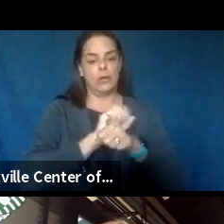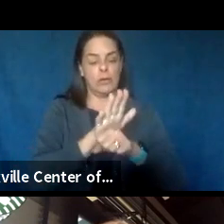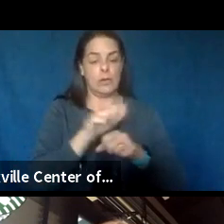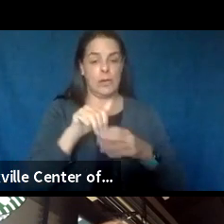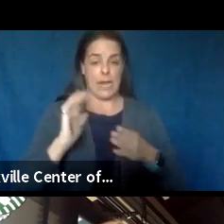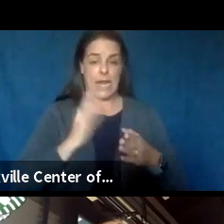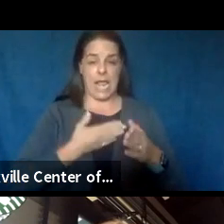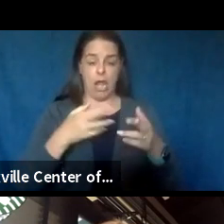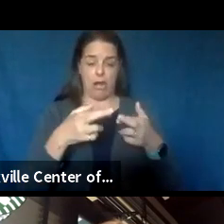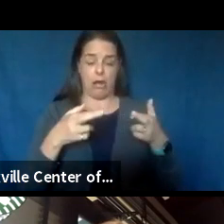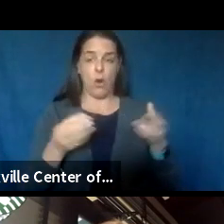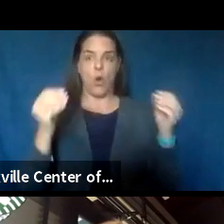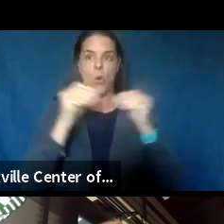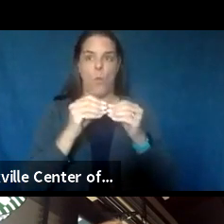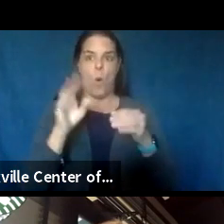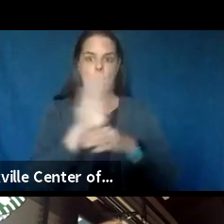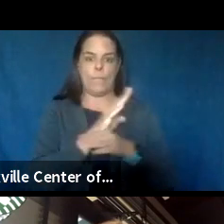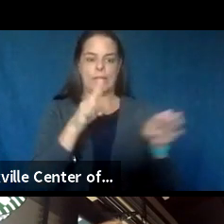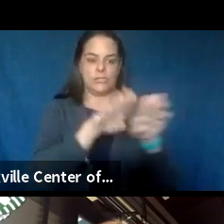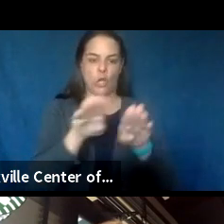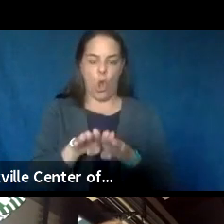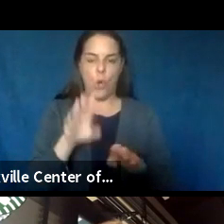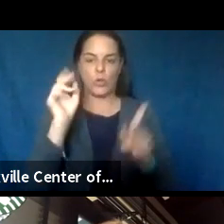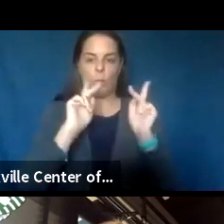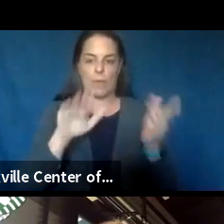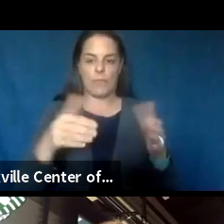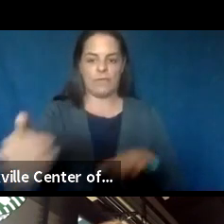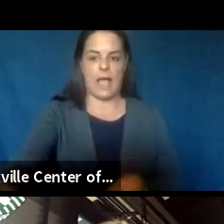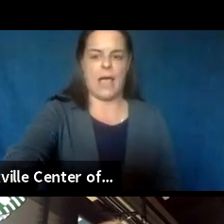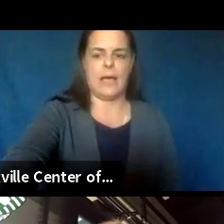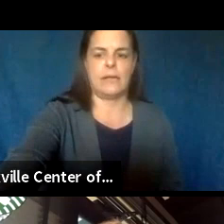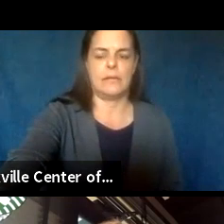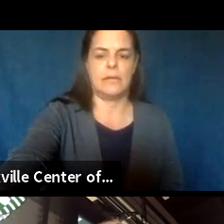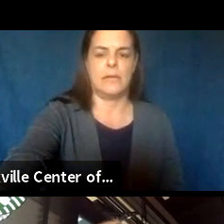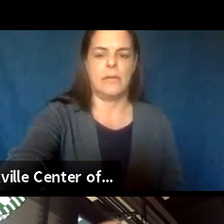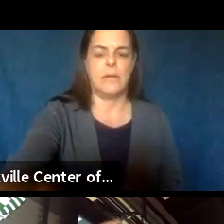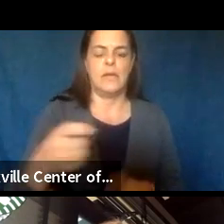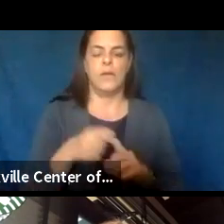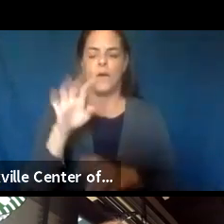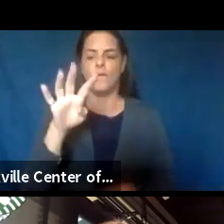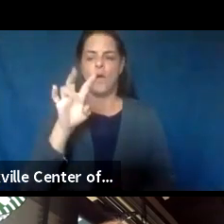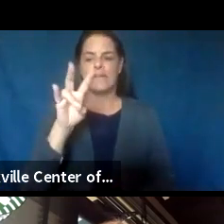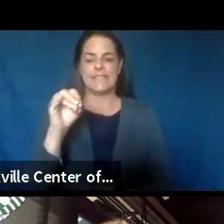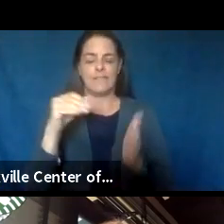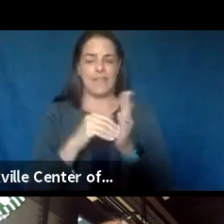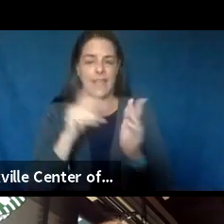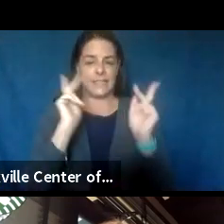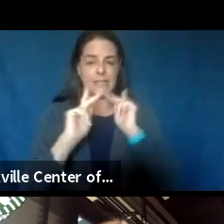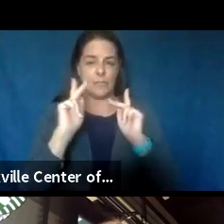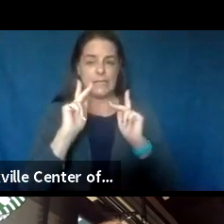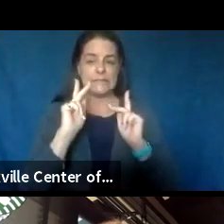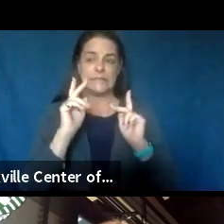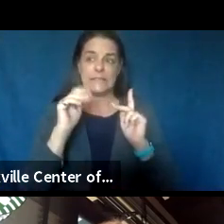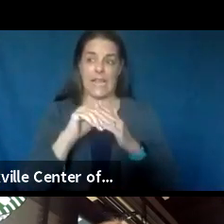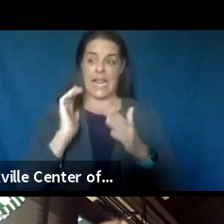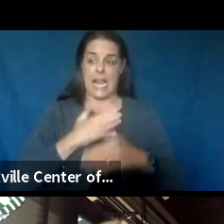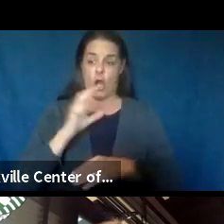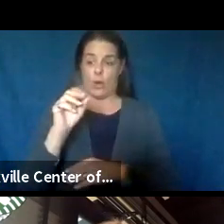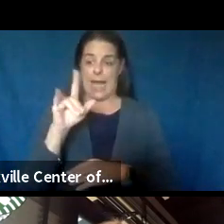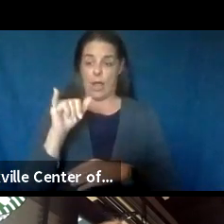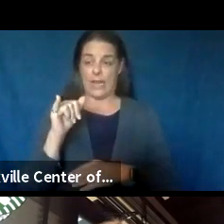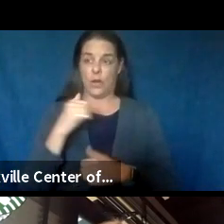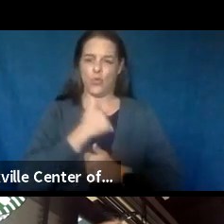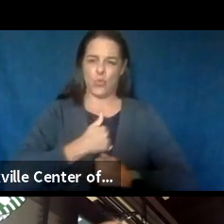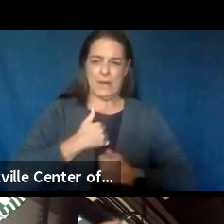businesses have been shuttered than people have died. Out of 470,000 citizens in our county, we have regrettably and luckily only lost